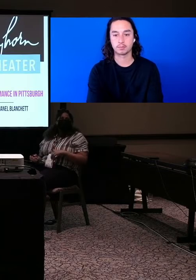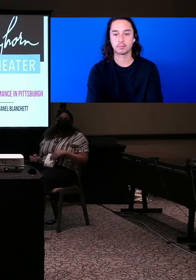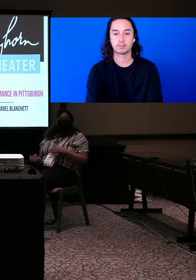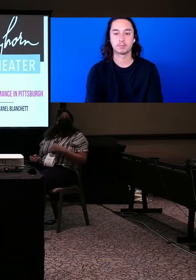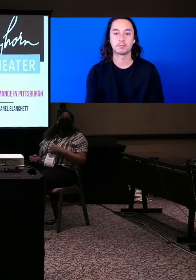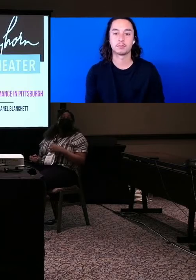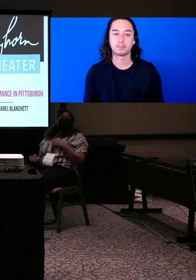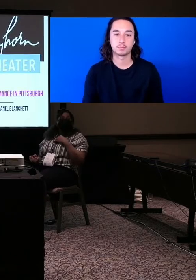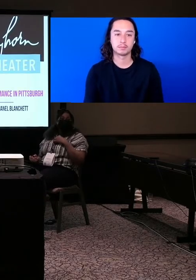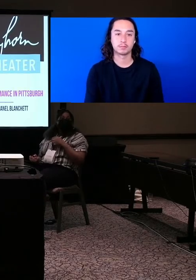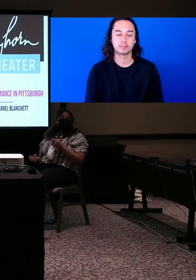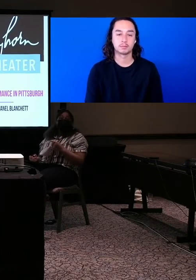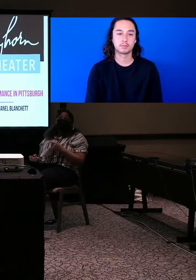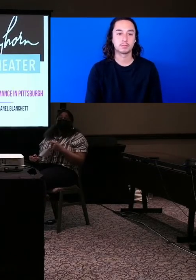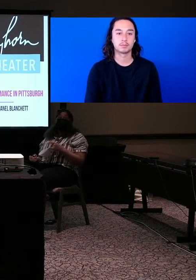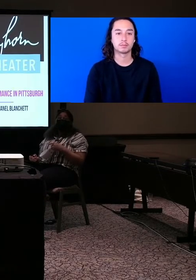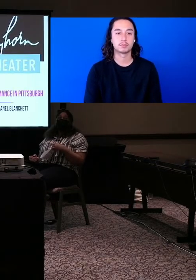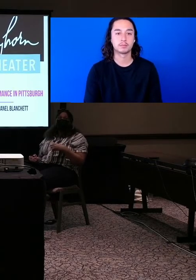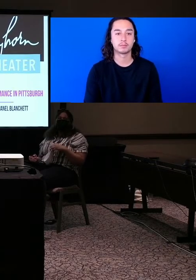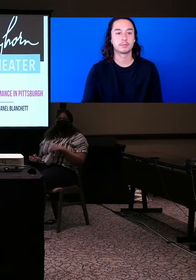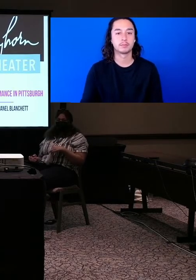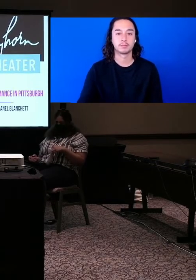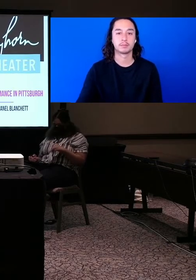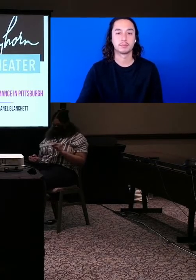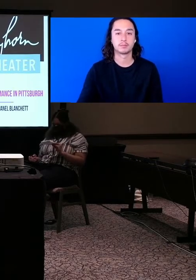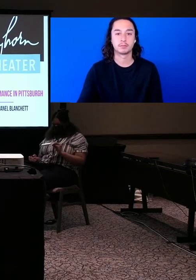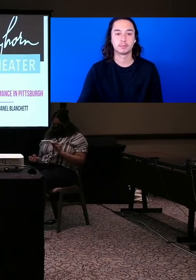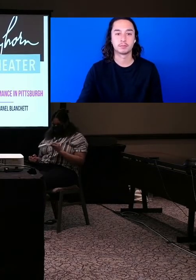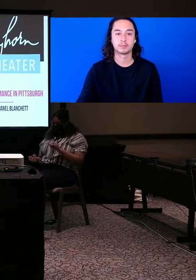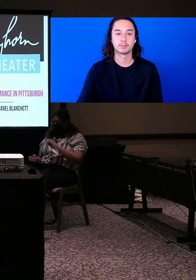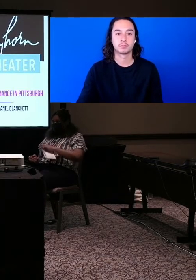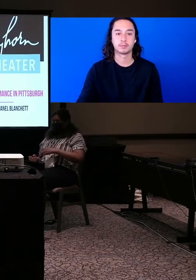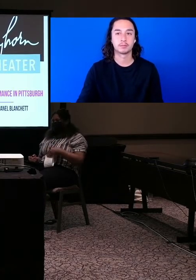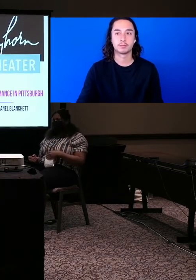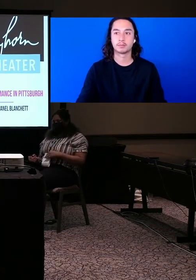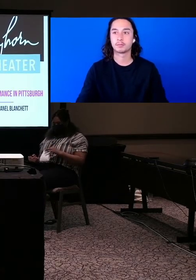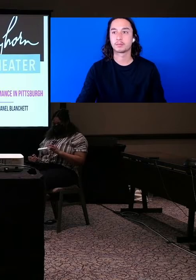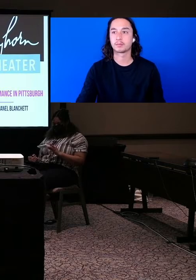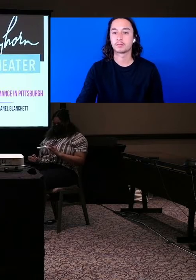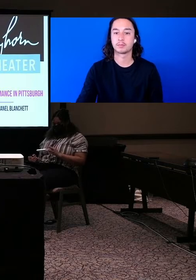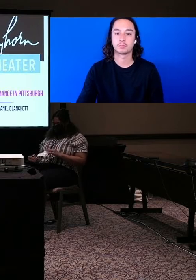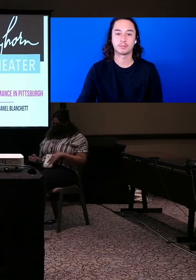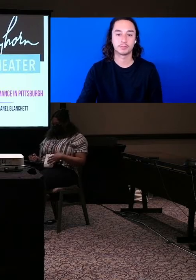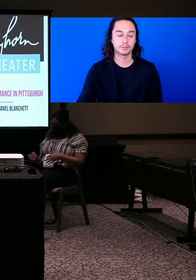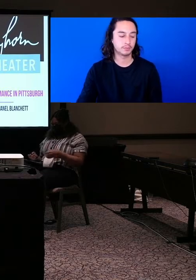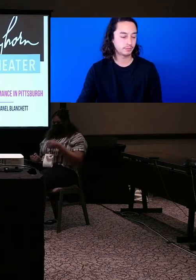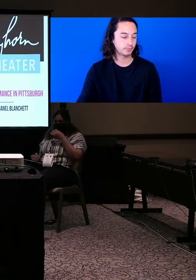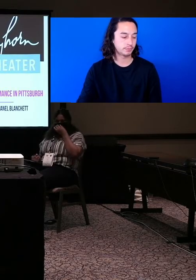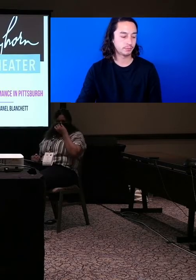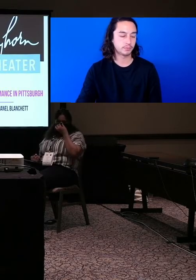I'm here to support. Thank you, I appreciate it. I'm very nervous. Oh, you got this.